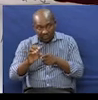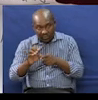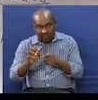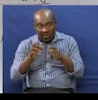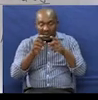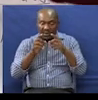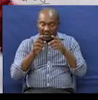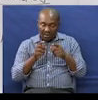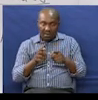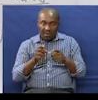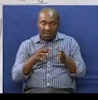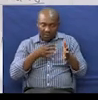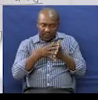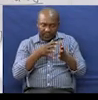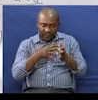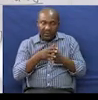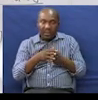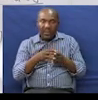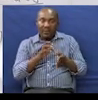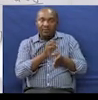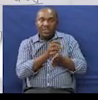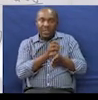of communalism.